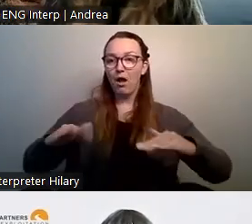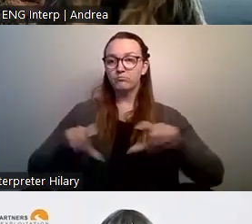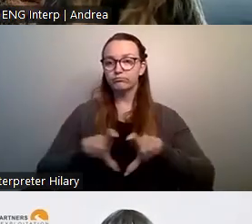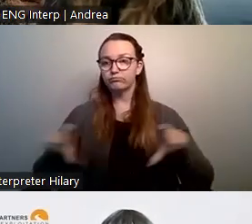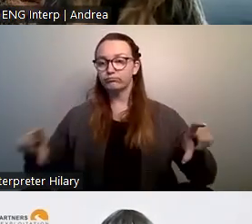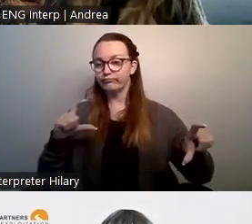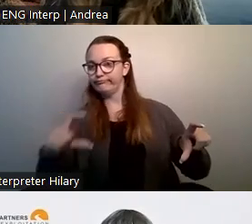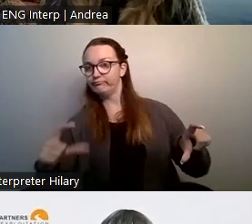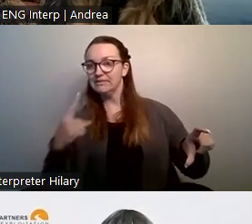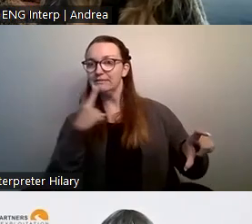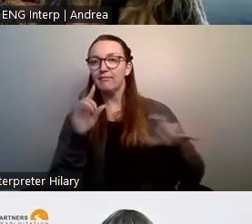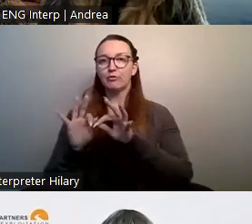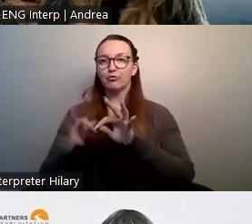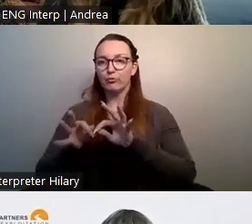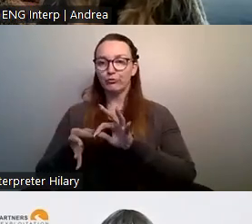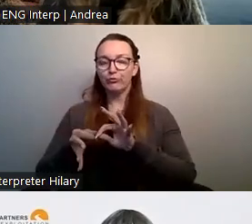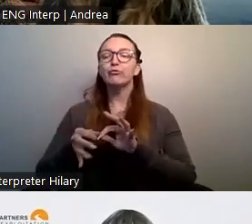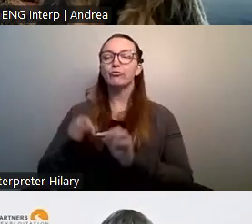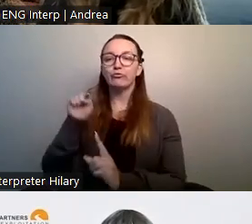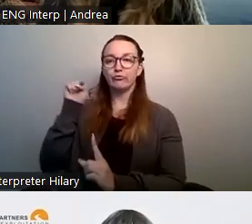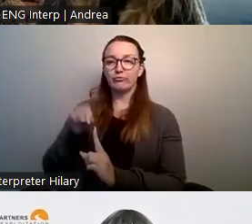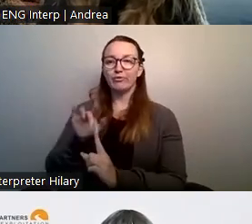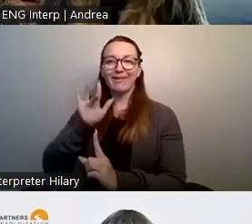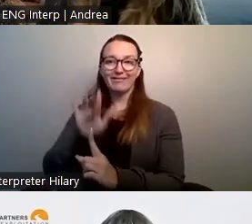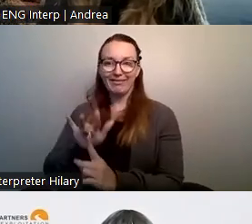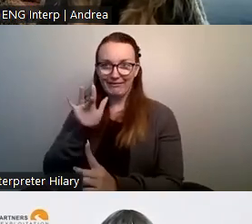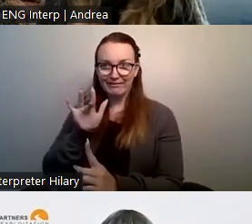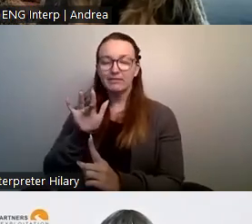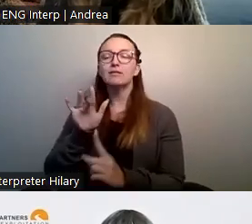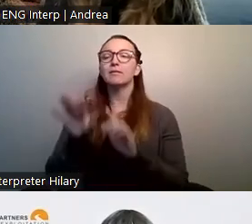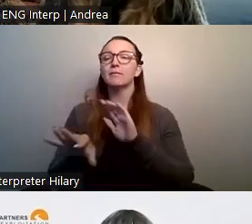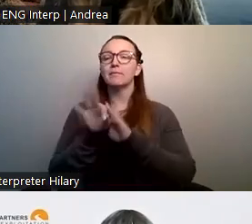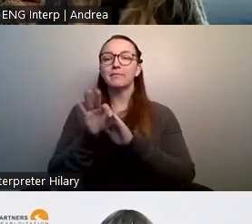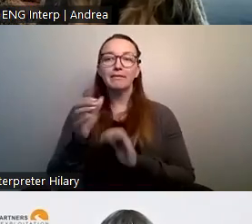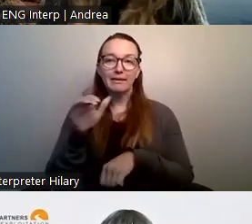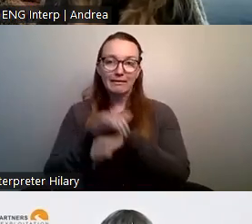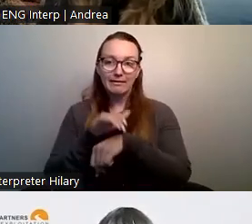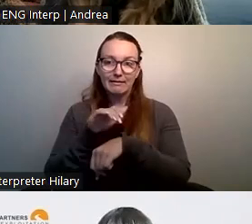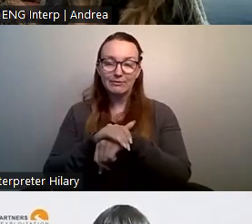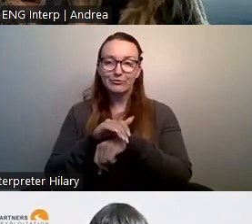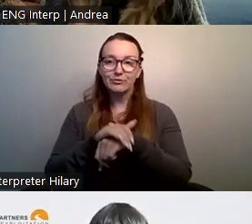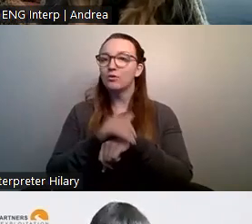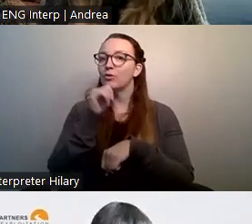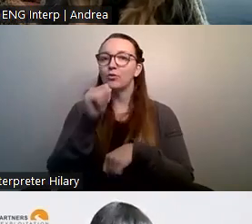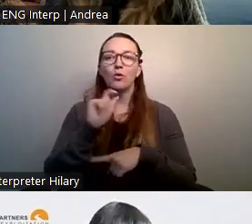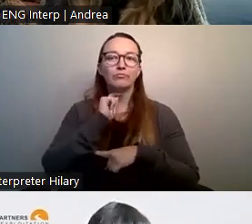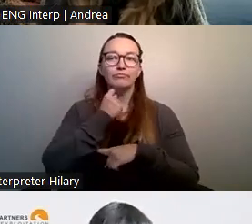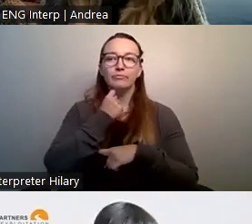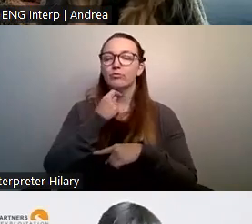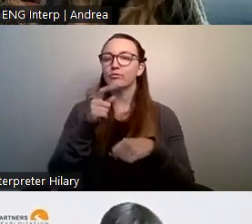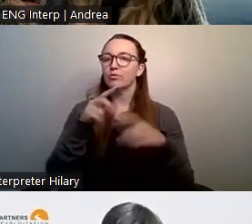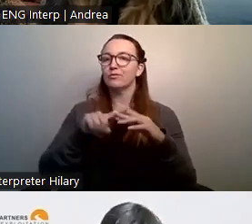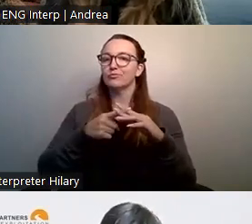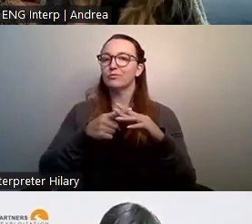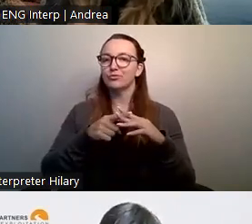says interpretation. Please go ahead and click there, then select English and do not mute original audio,